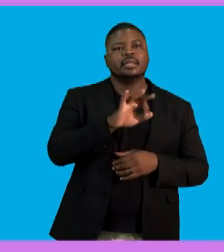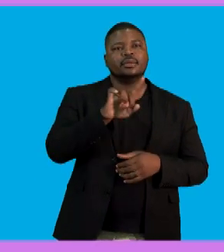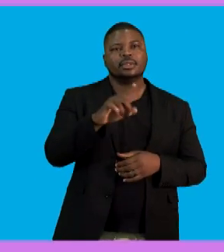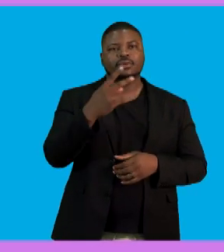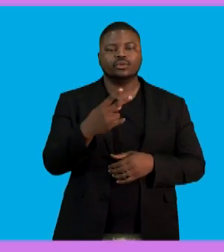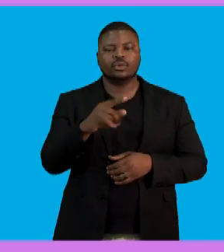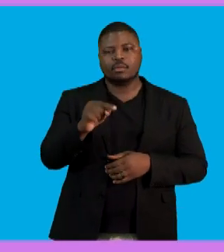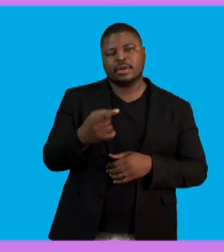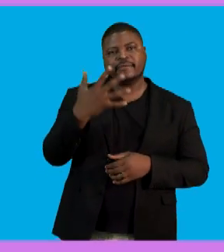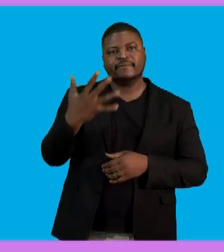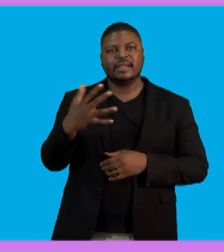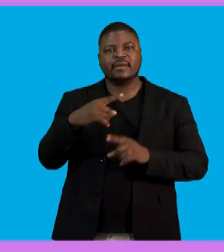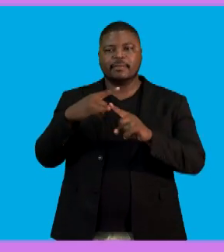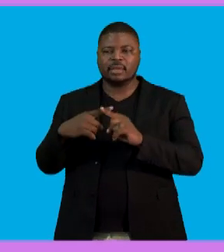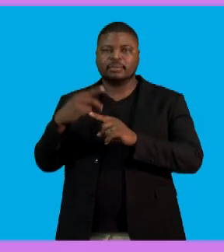312.5